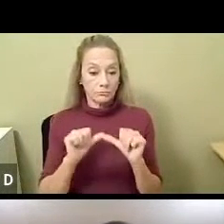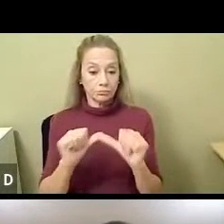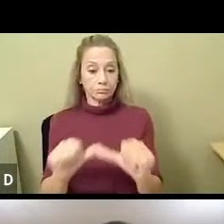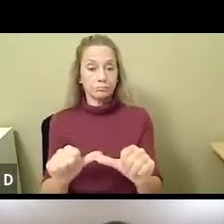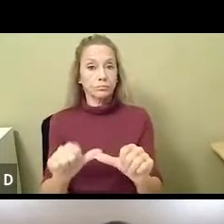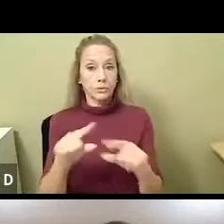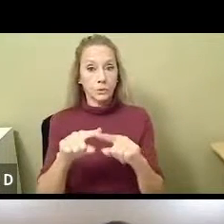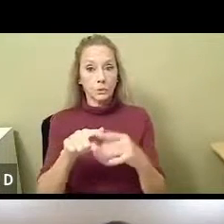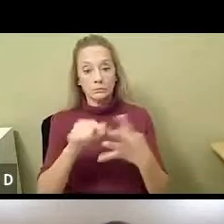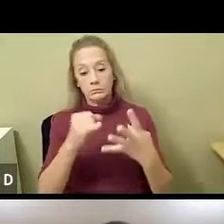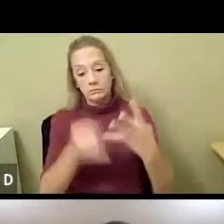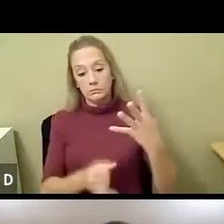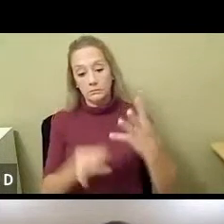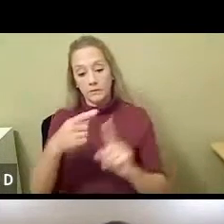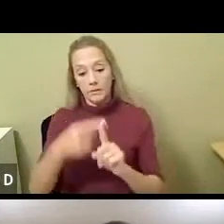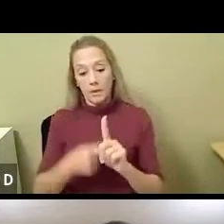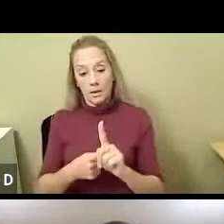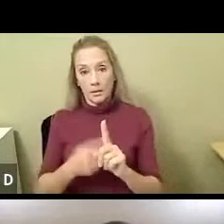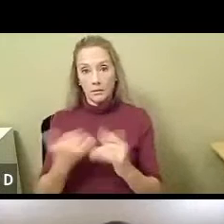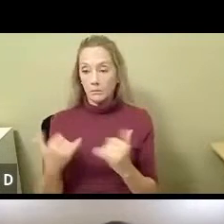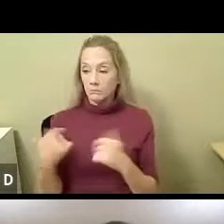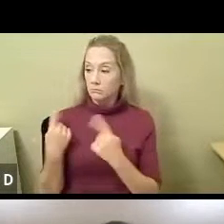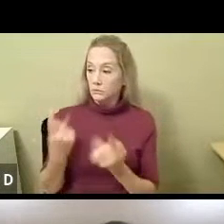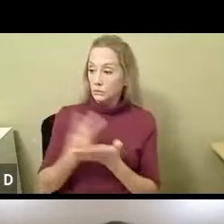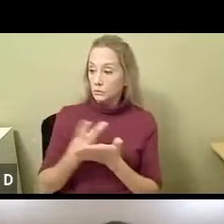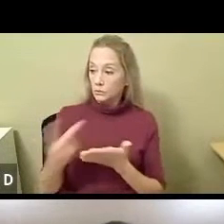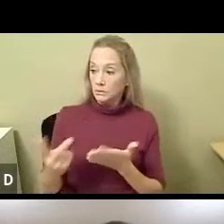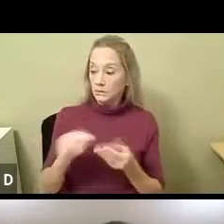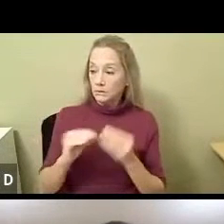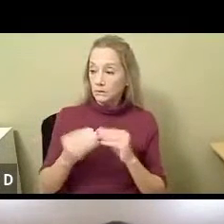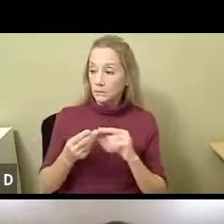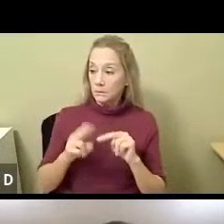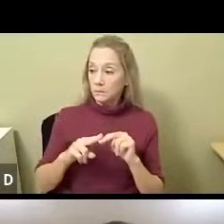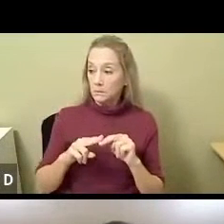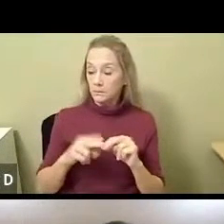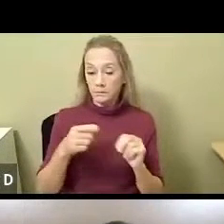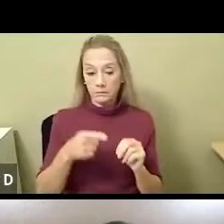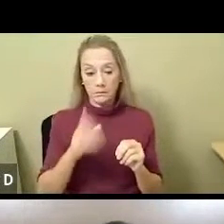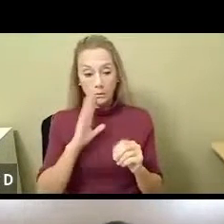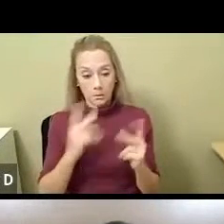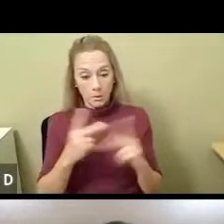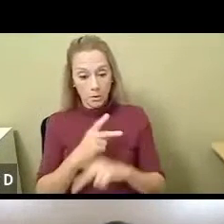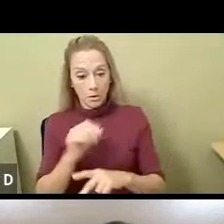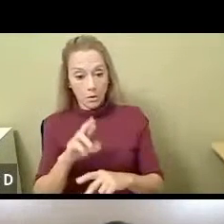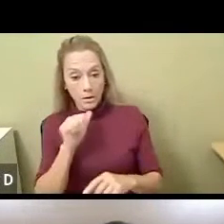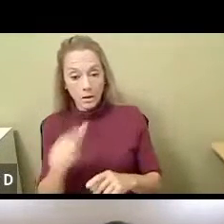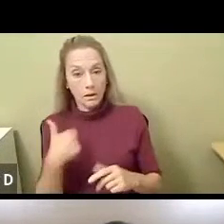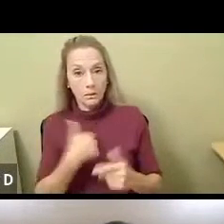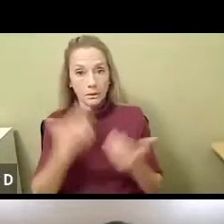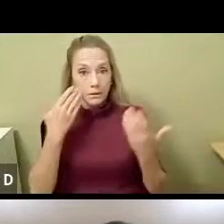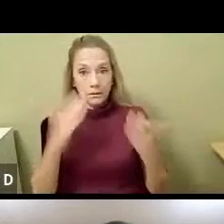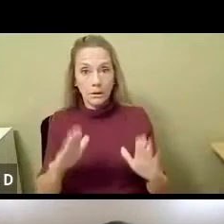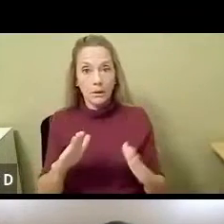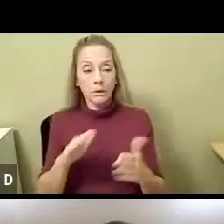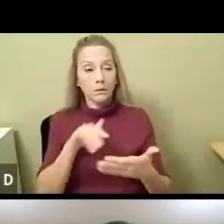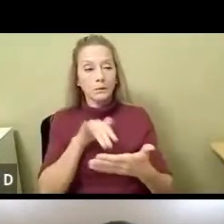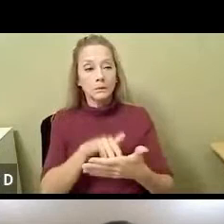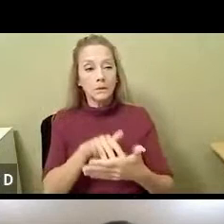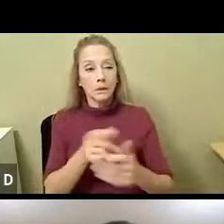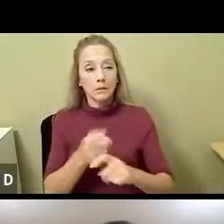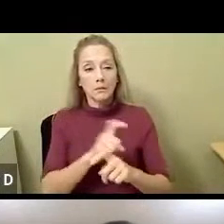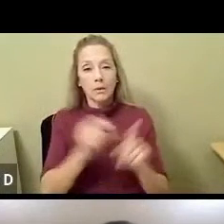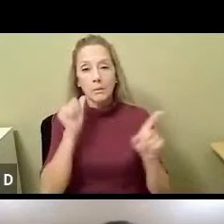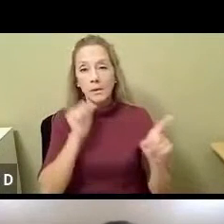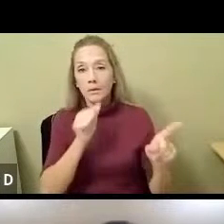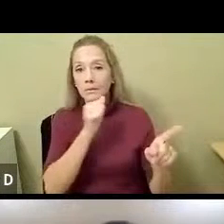Obviously, we're seeing increased numbers. Would they be worse without it? I'm not sure. The study that I mentioned earlier from Arizona, most of what they